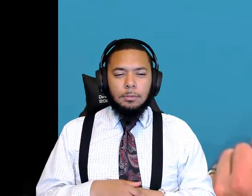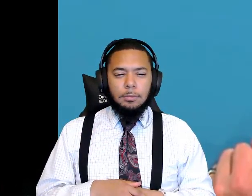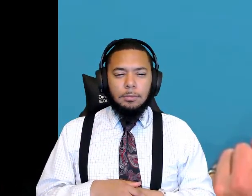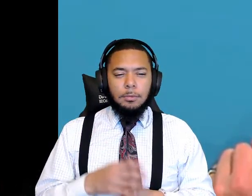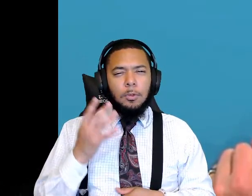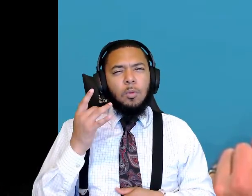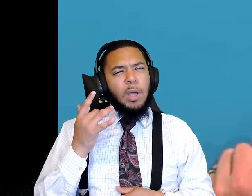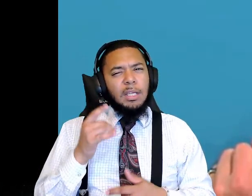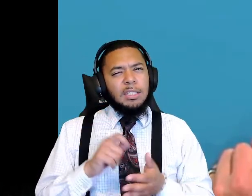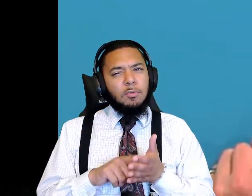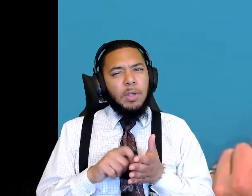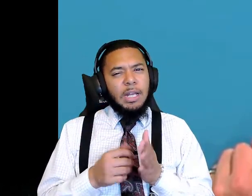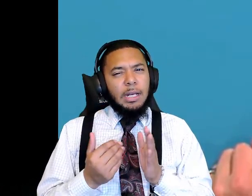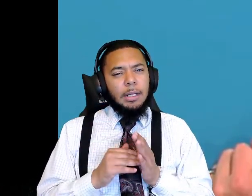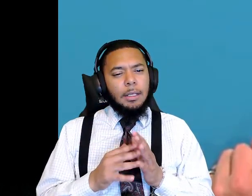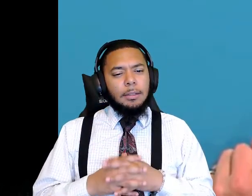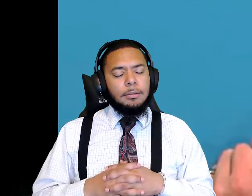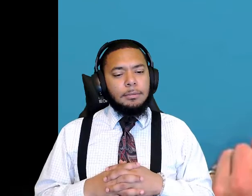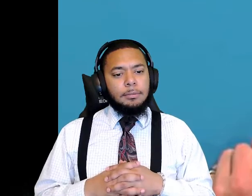232,